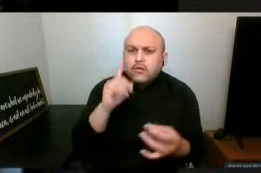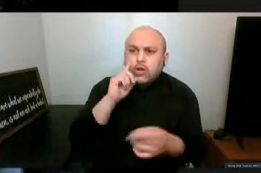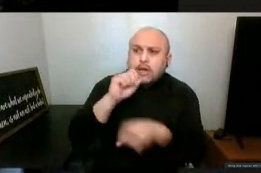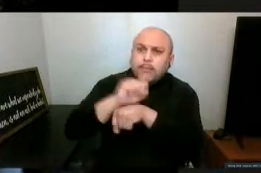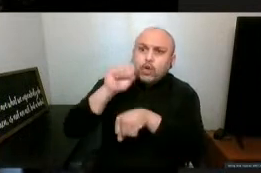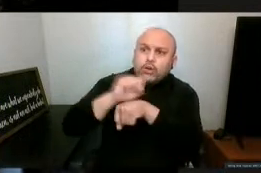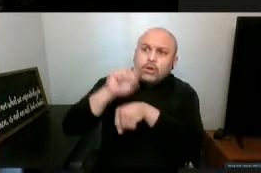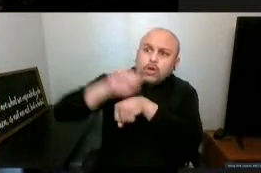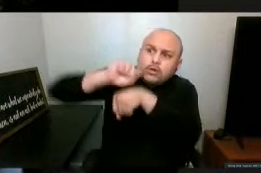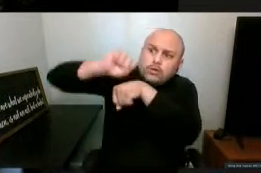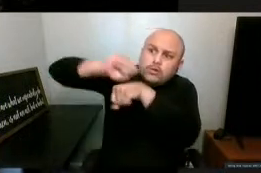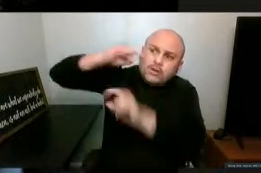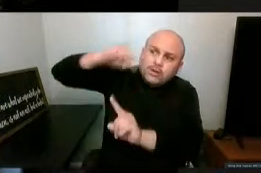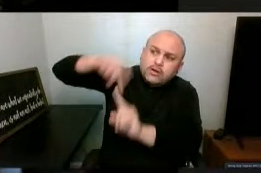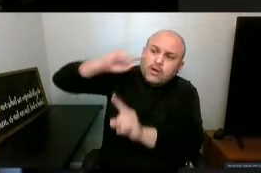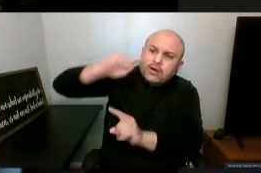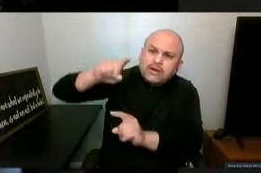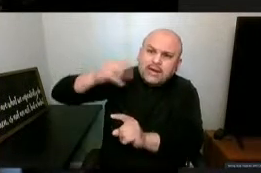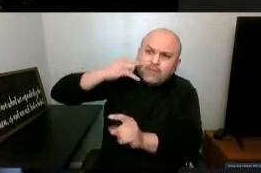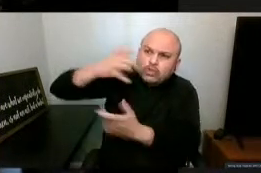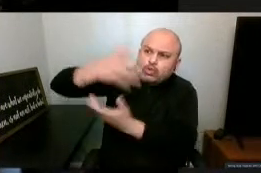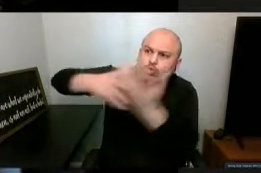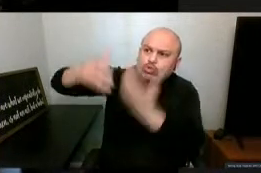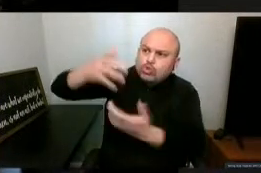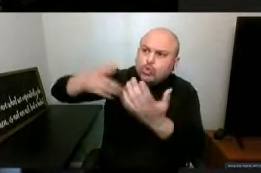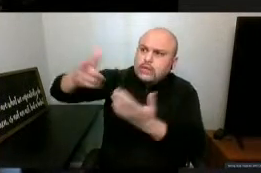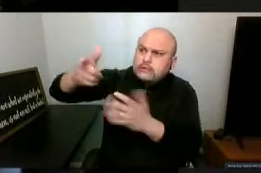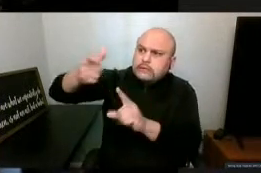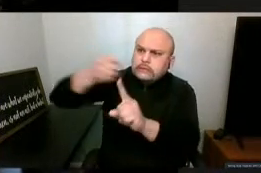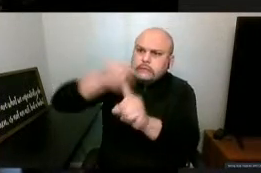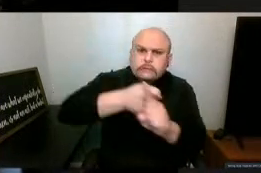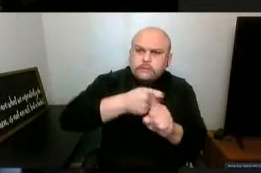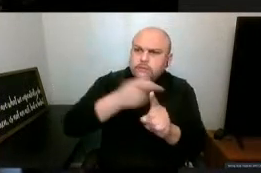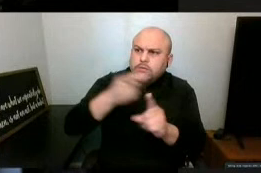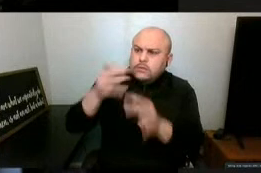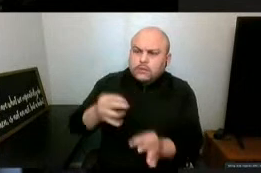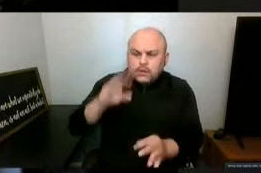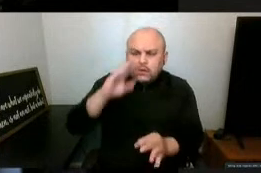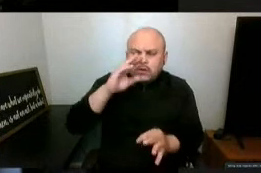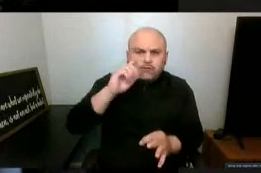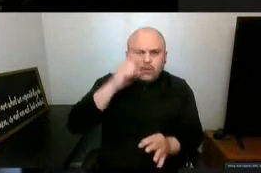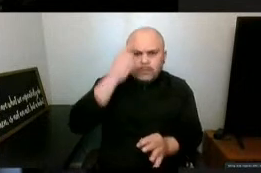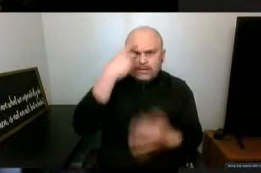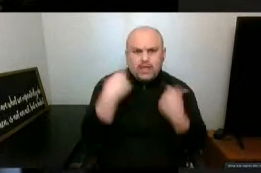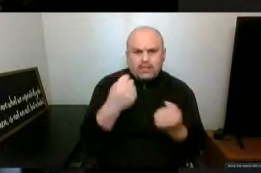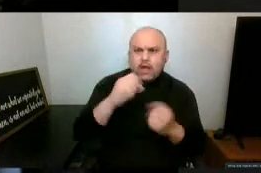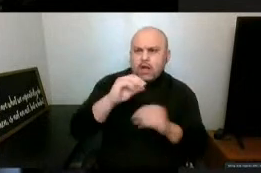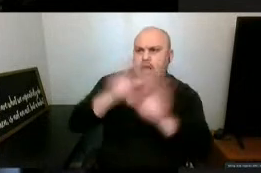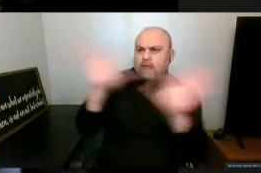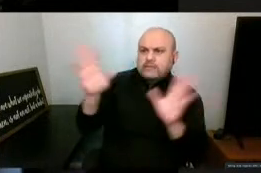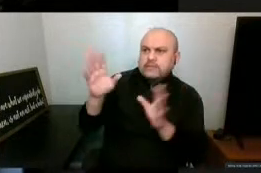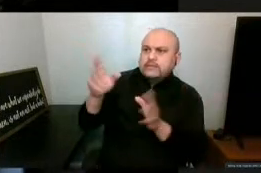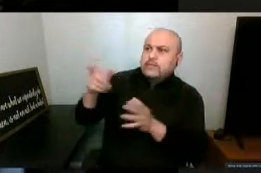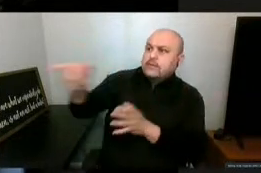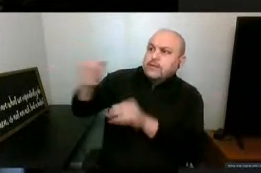social determinant of mental health. Obviously, the pandemic has disrupted a lot of people's